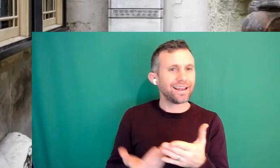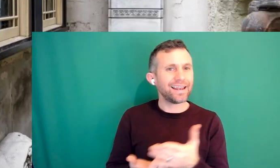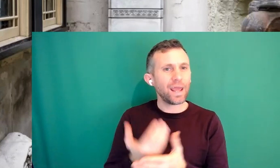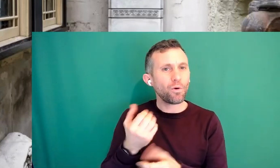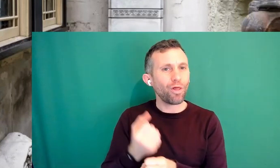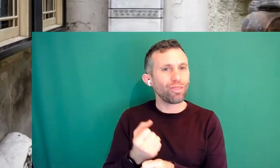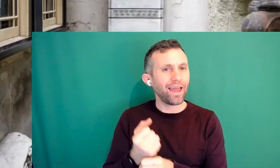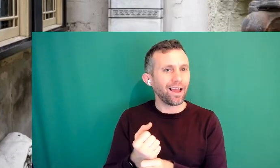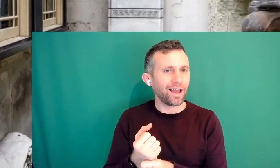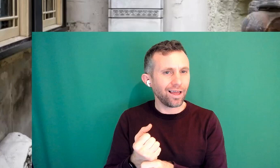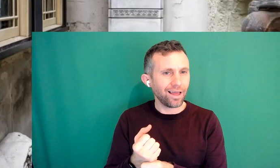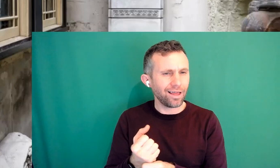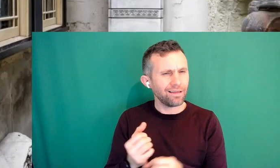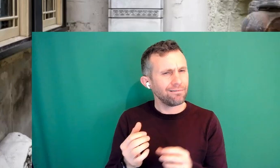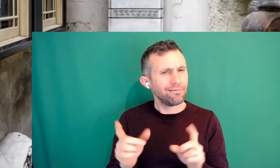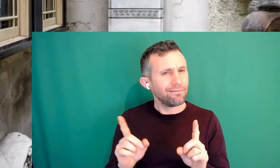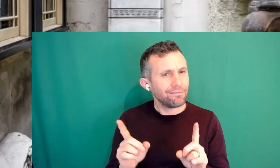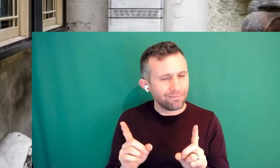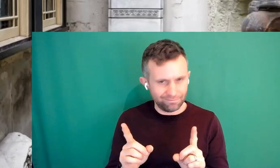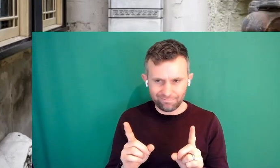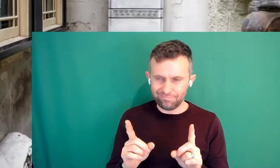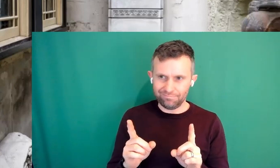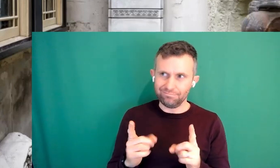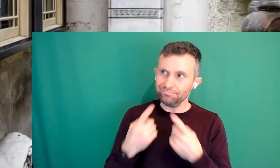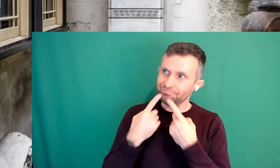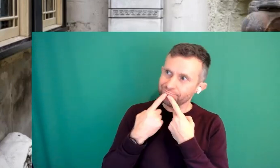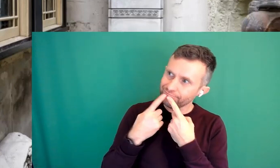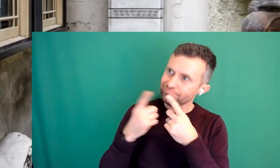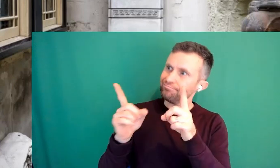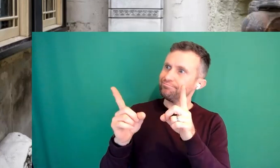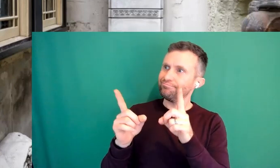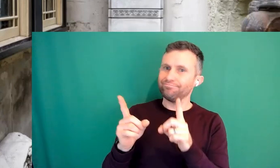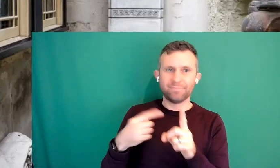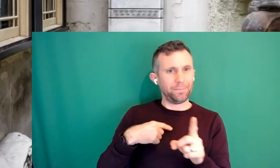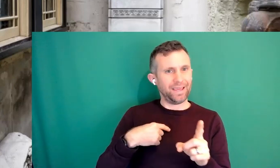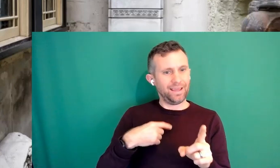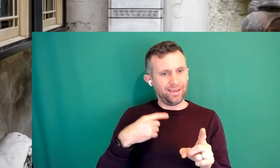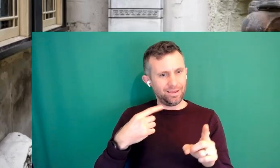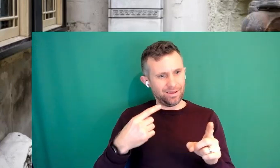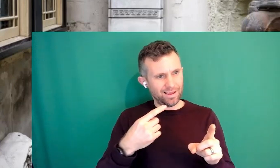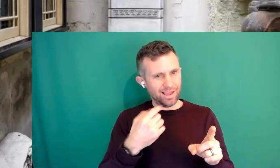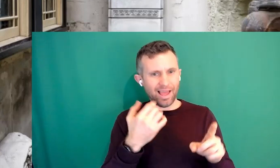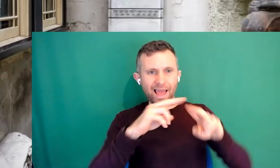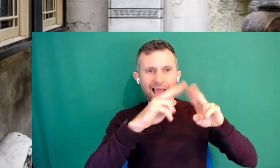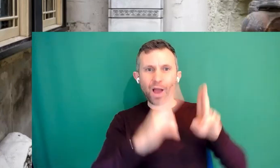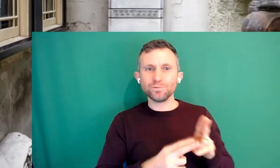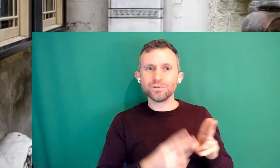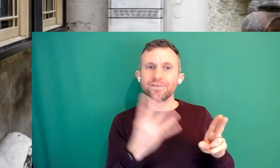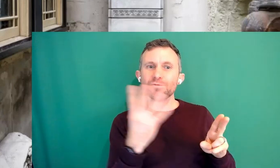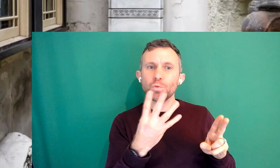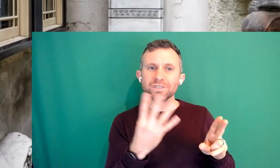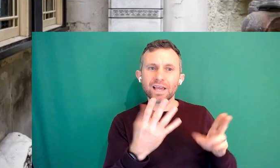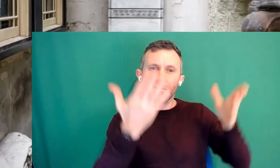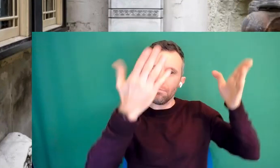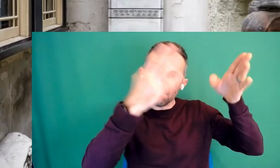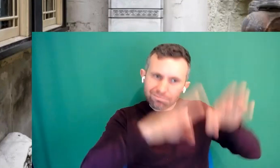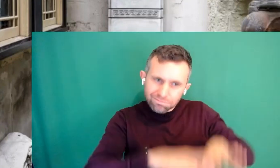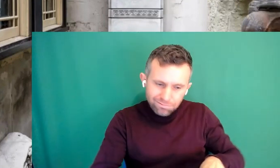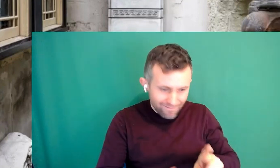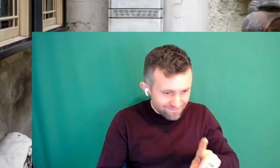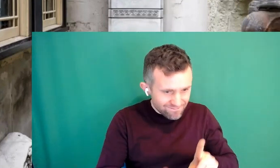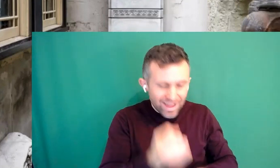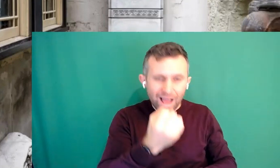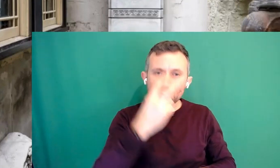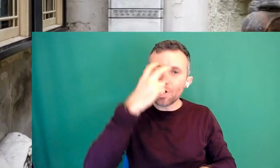John. He was Soane's alter ego. There is a grave outside, shown in the image on the